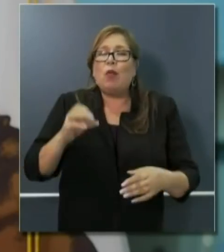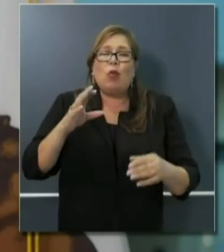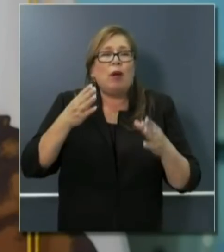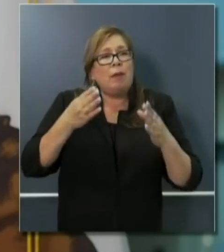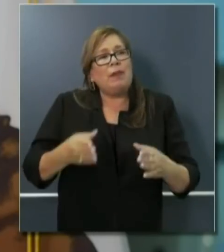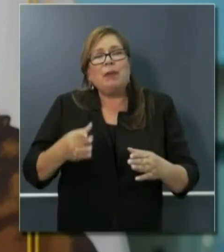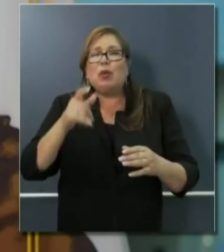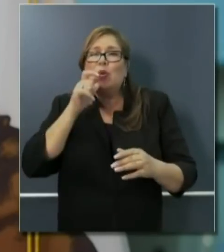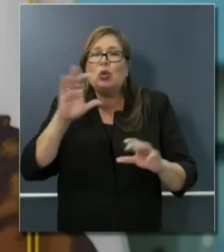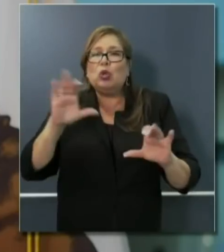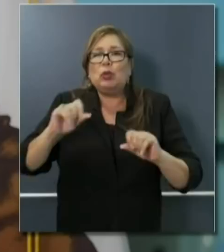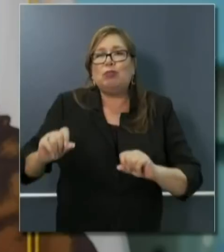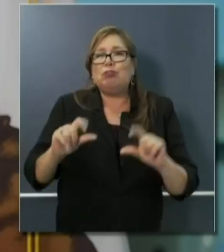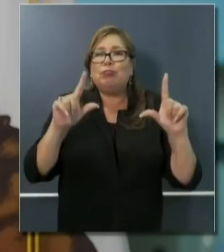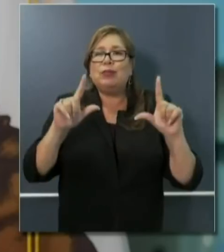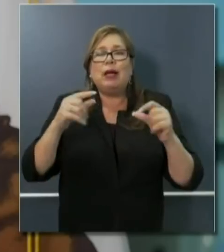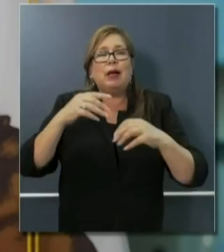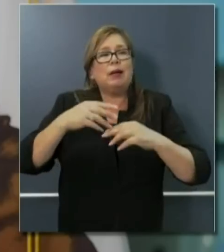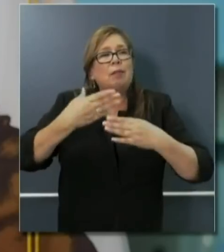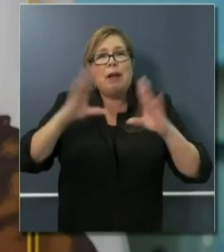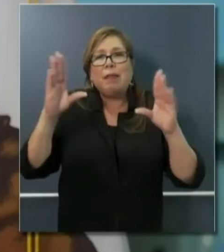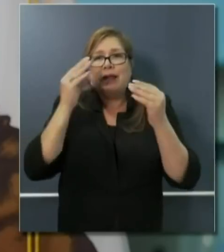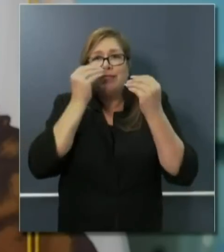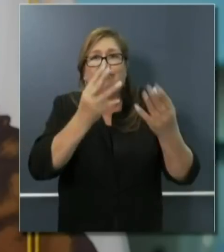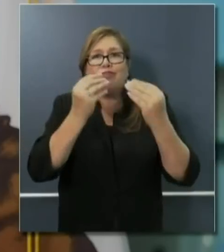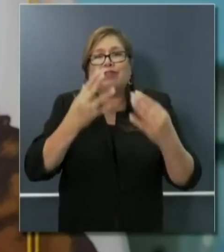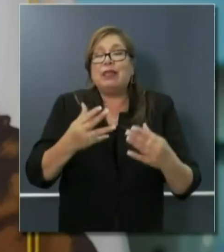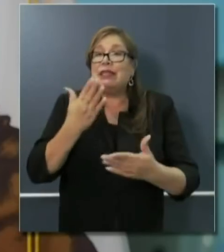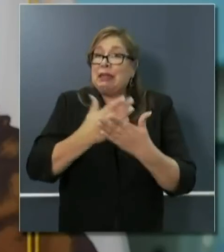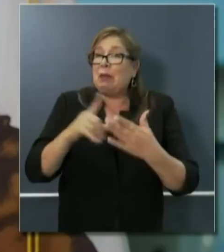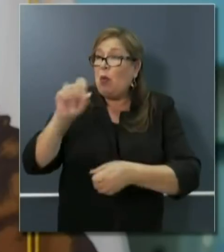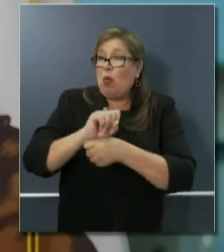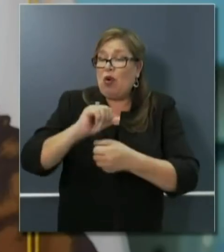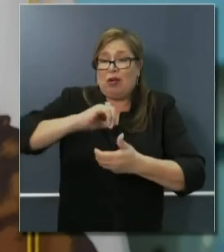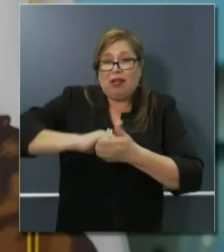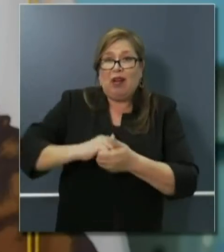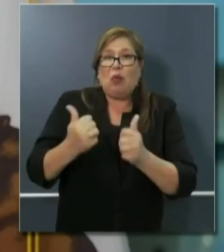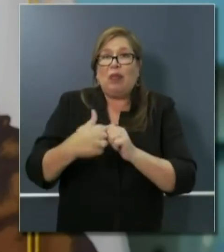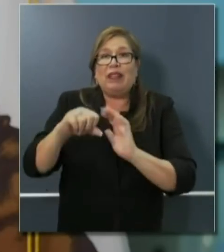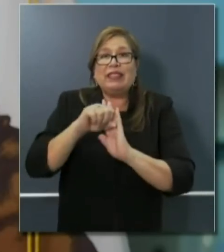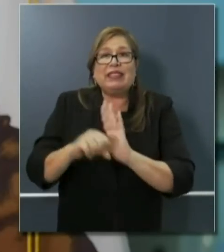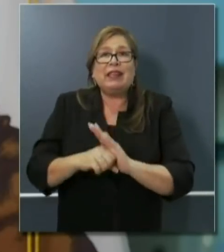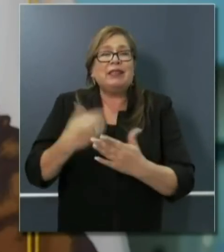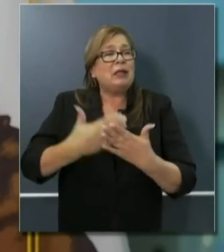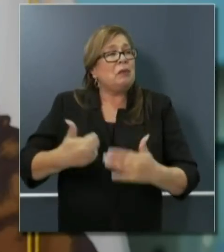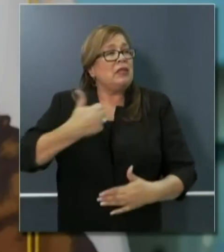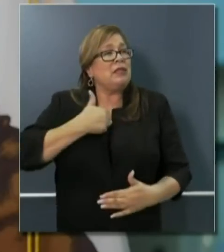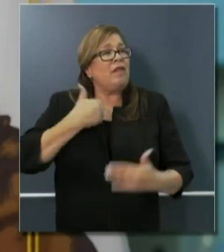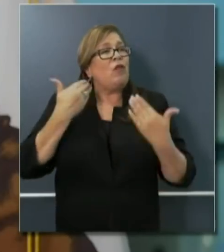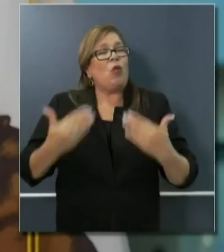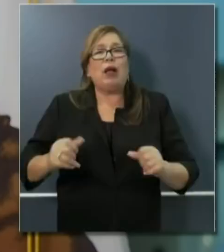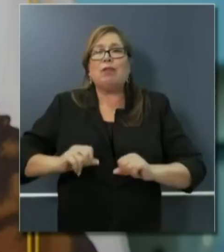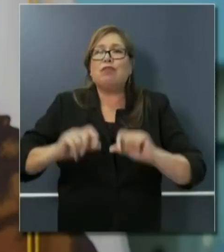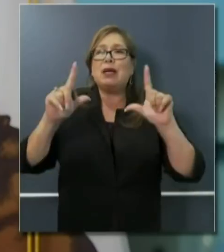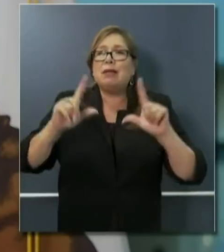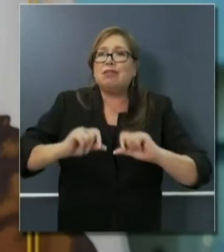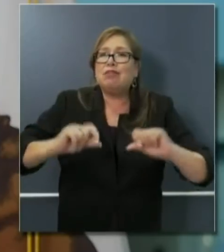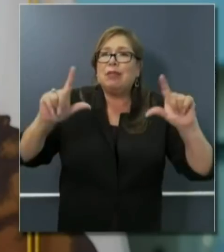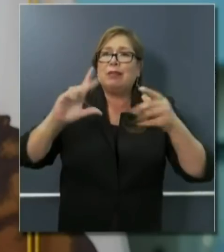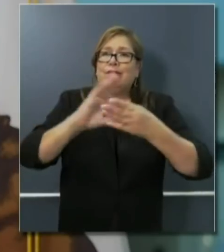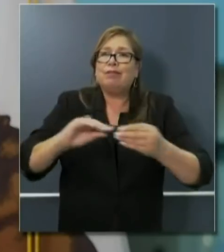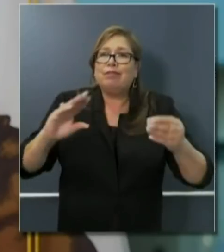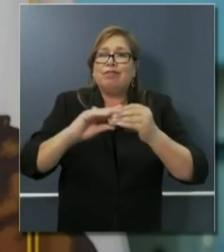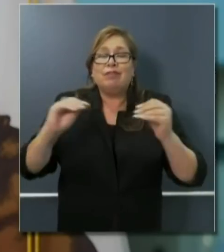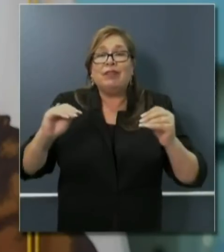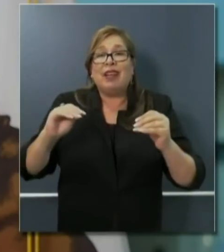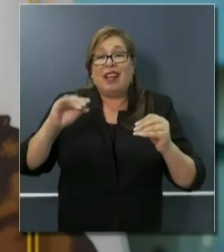PSAs, some very formally, working with the state, and some informally, that also have a profound